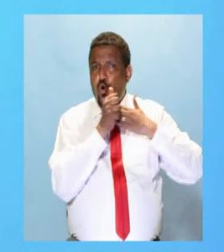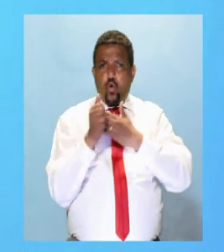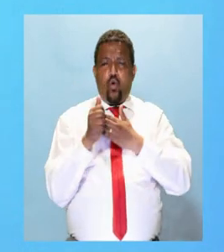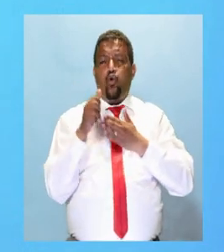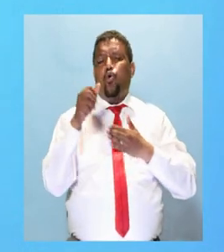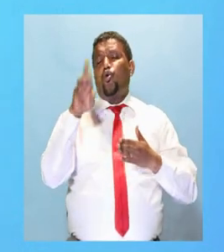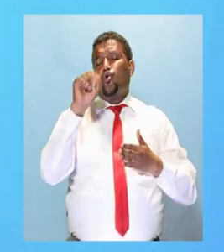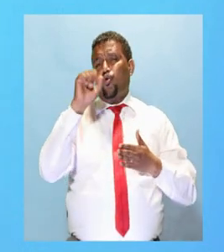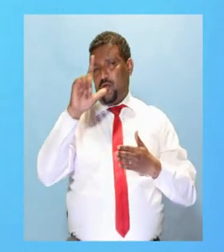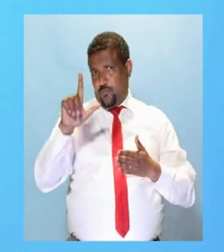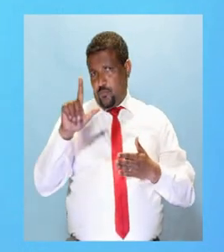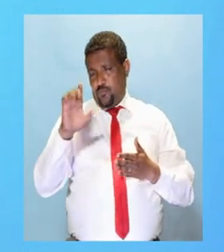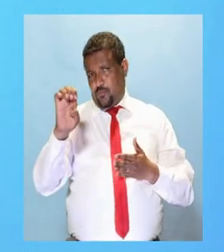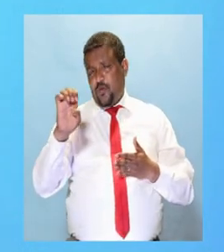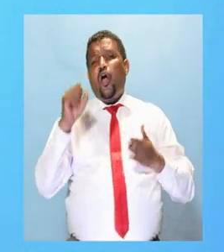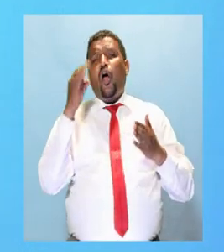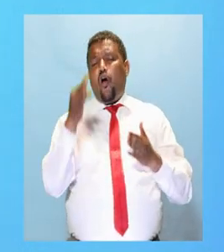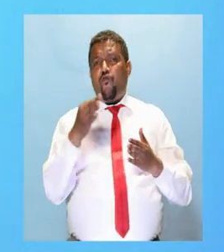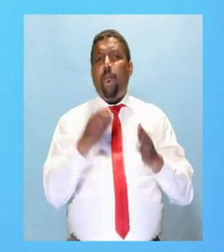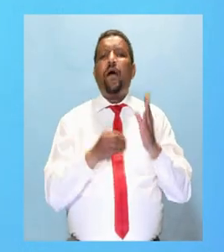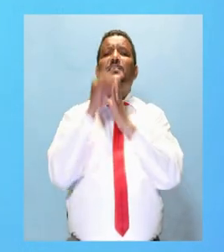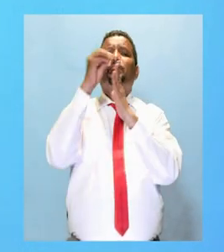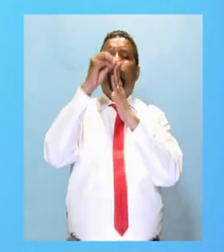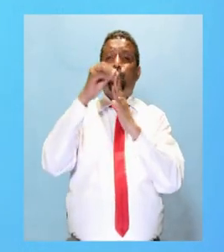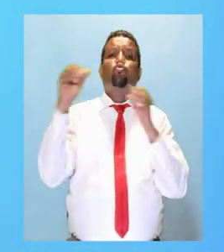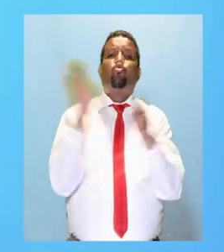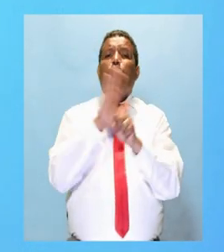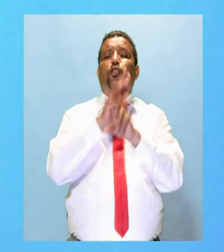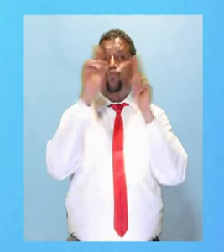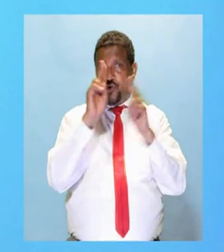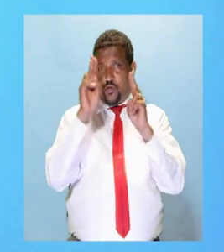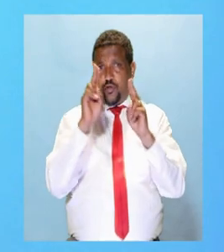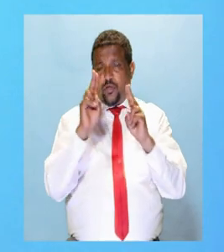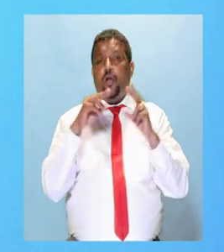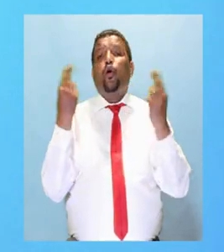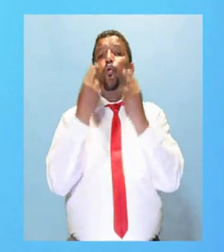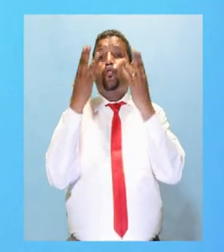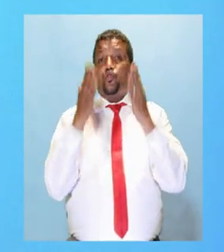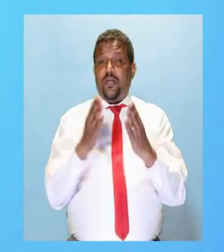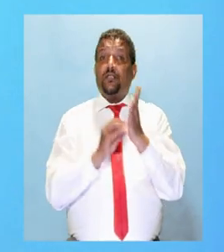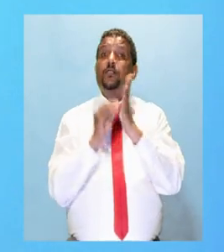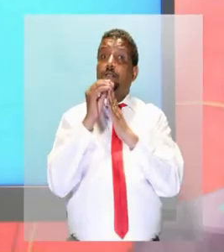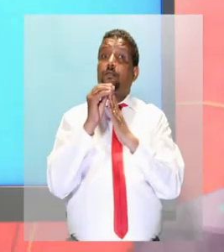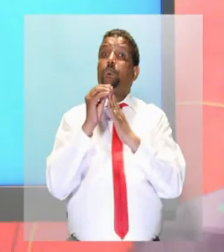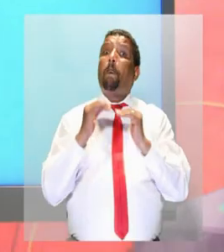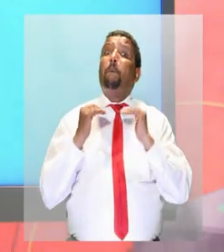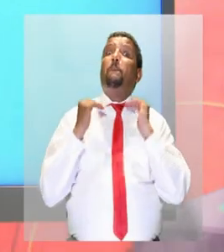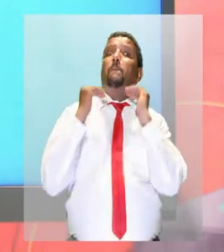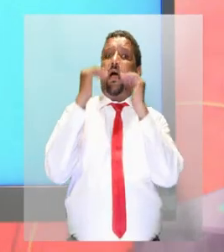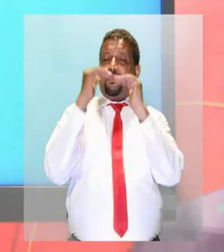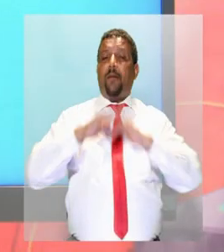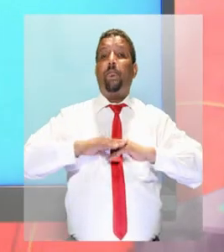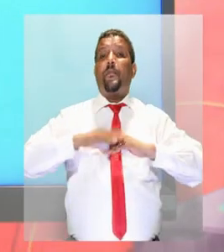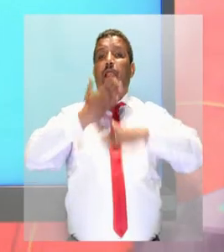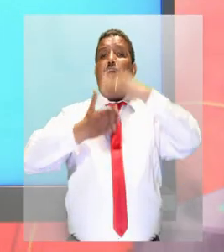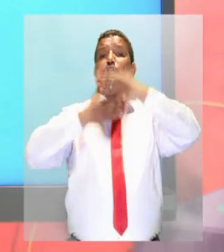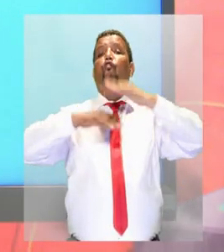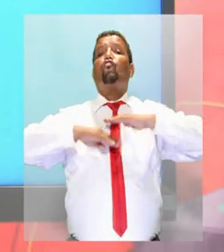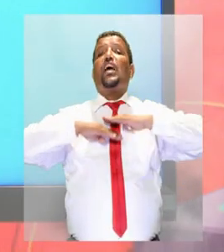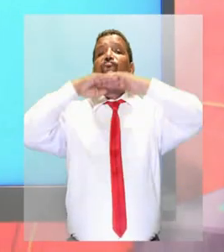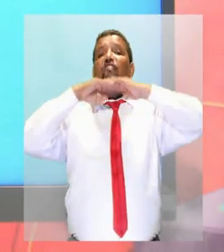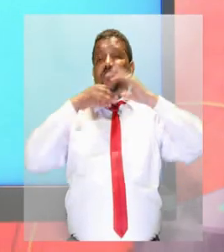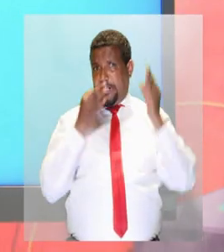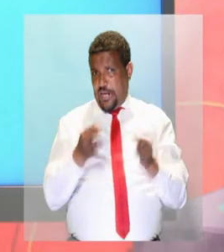total utility states that a consumer equilibrium or the maximum level of satisfaction is obtained if a